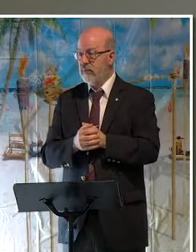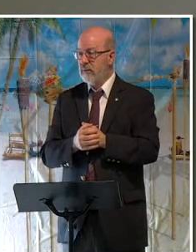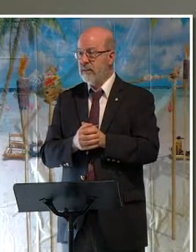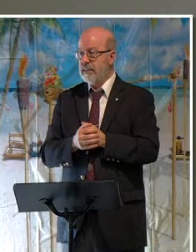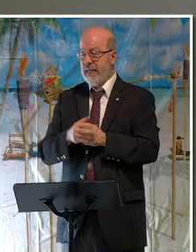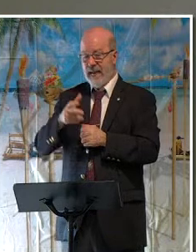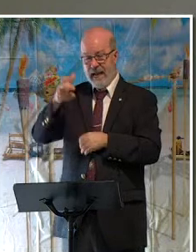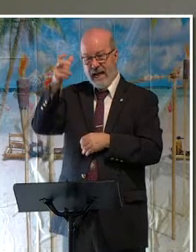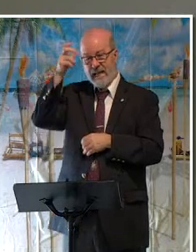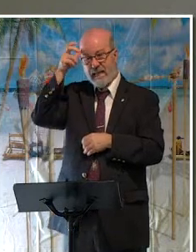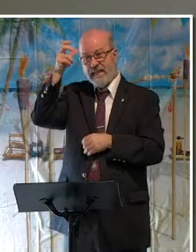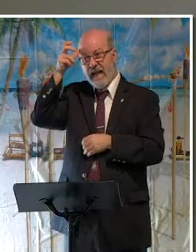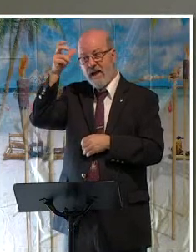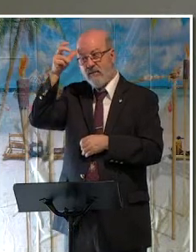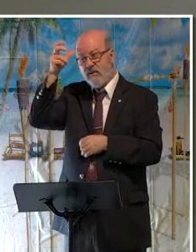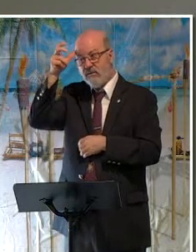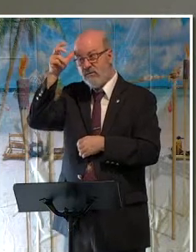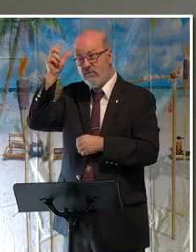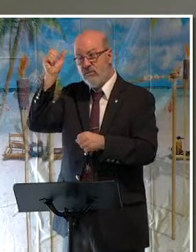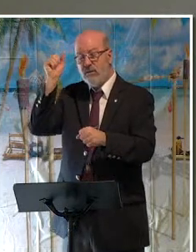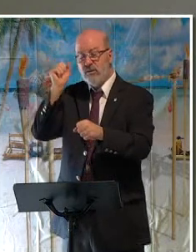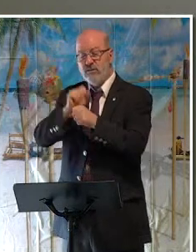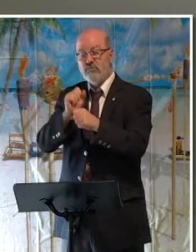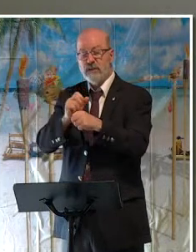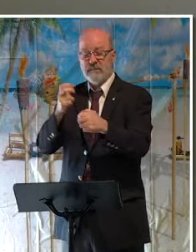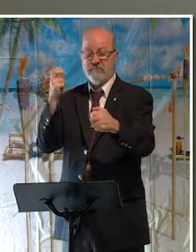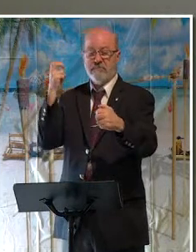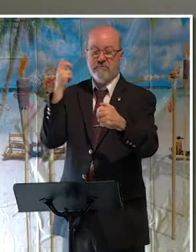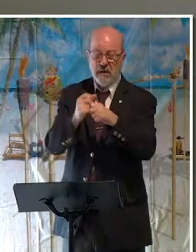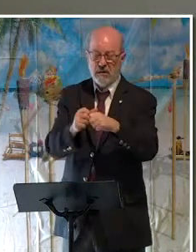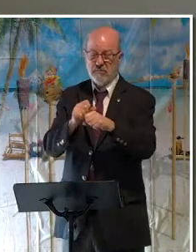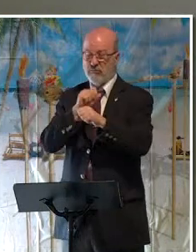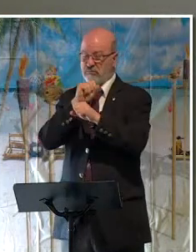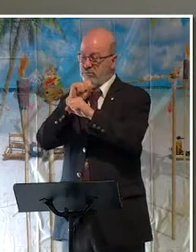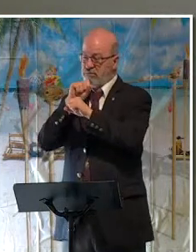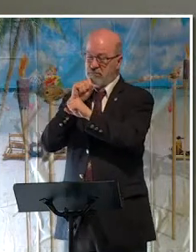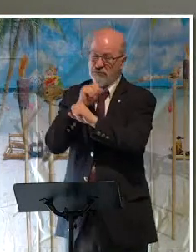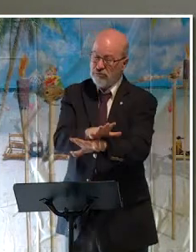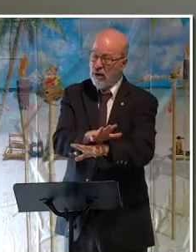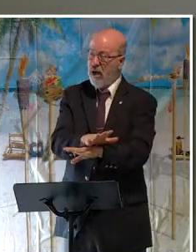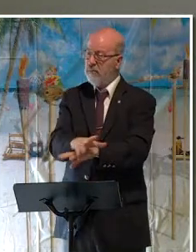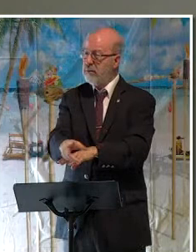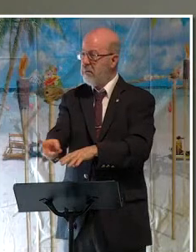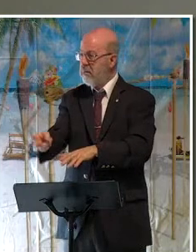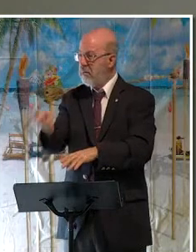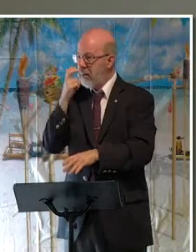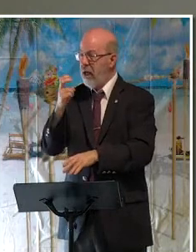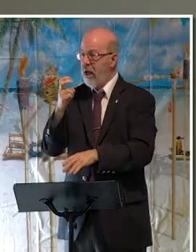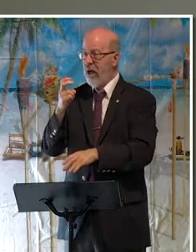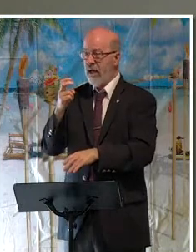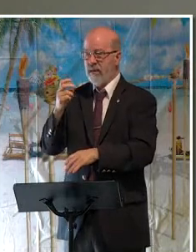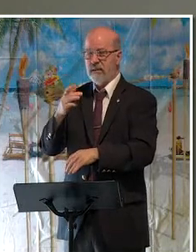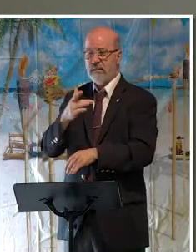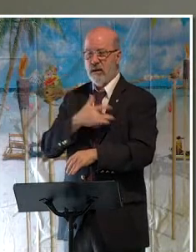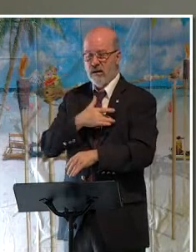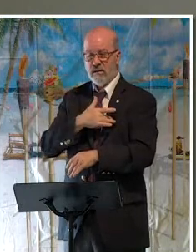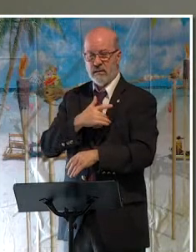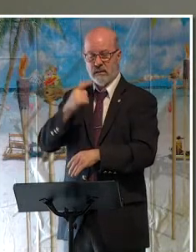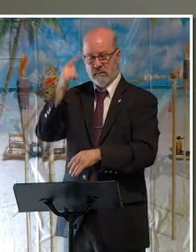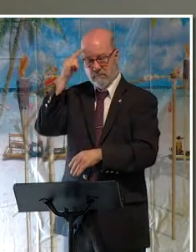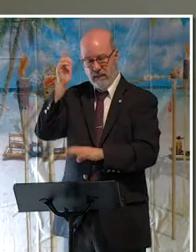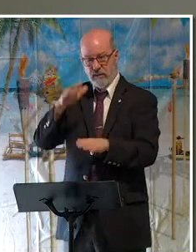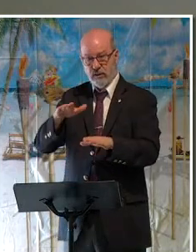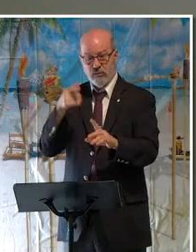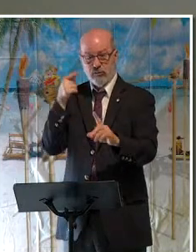And the devil is working overtime to corrupt and blind the hearts and minds of our children.